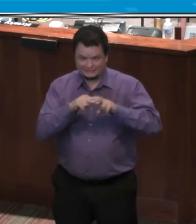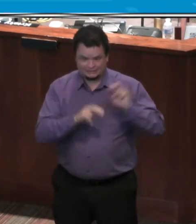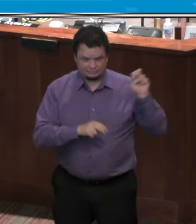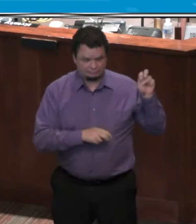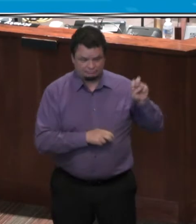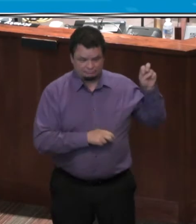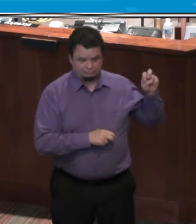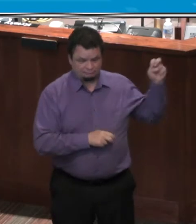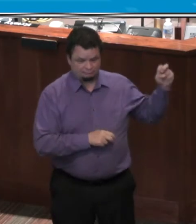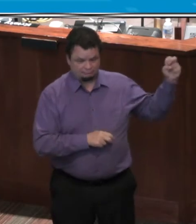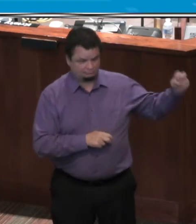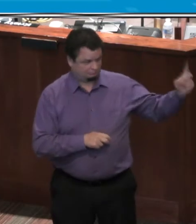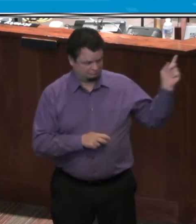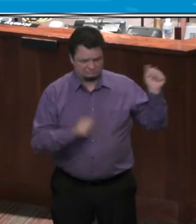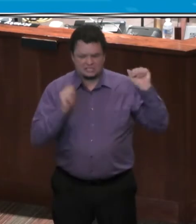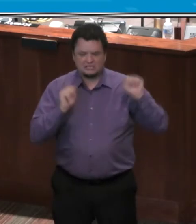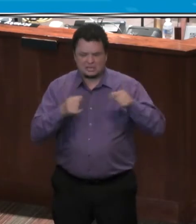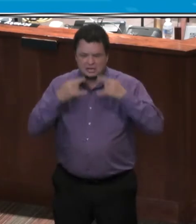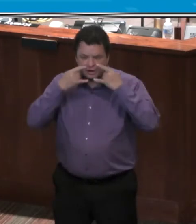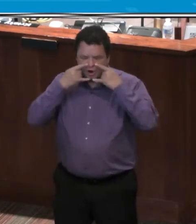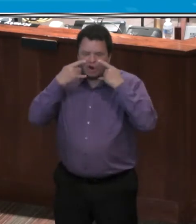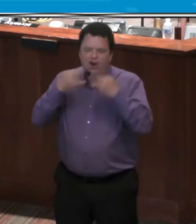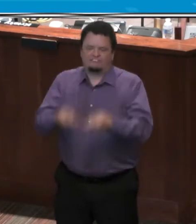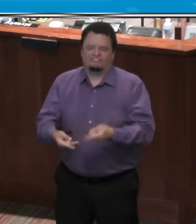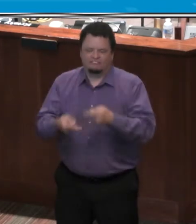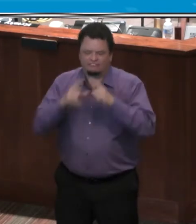fine. But if we're in our plexiglass